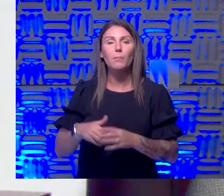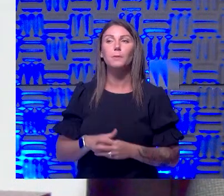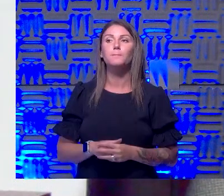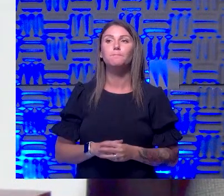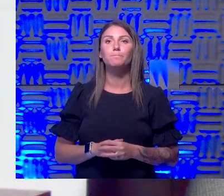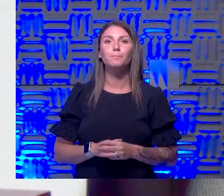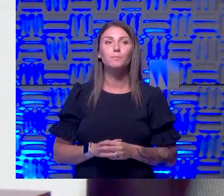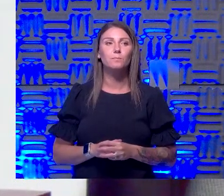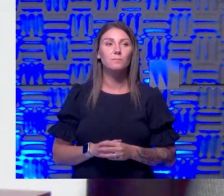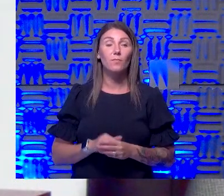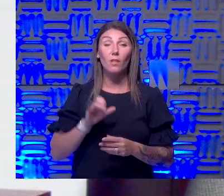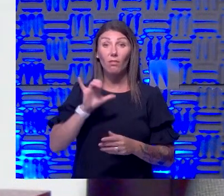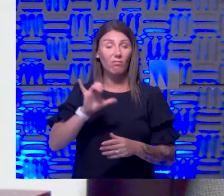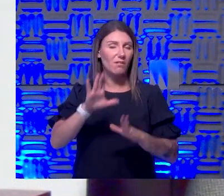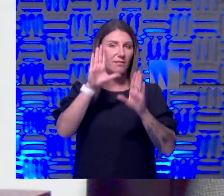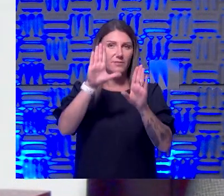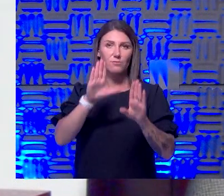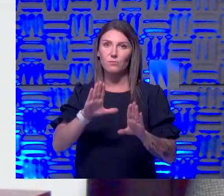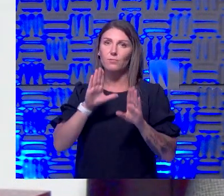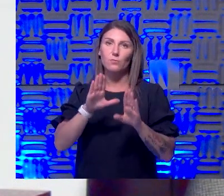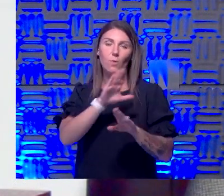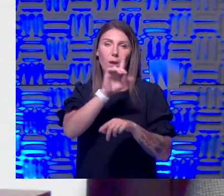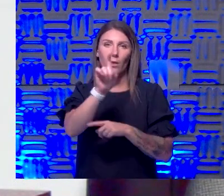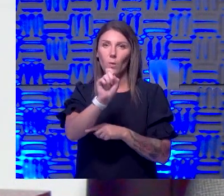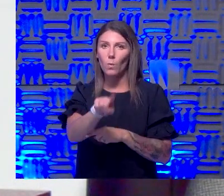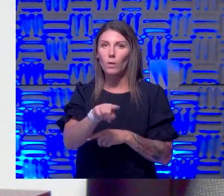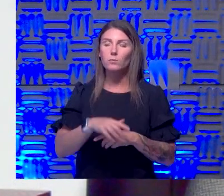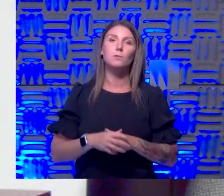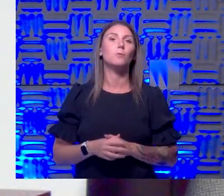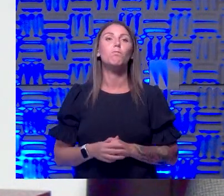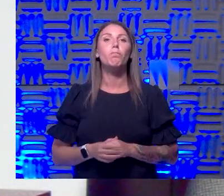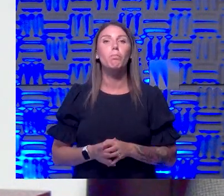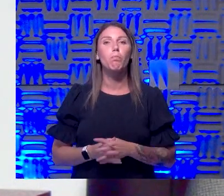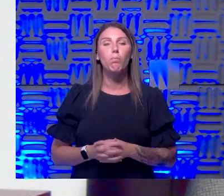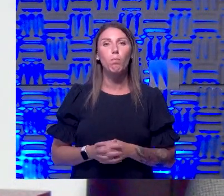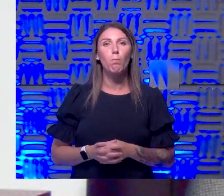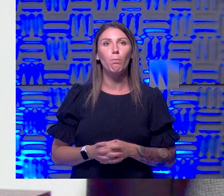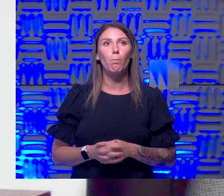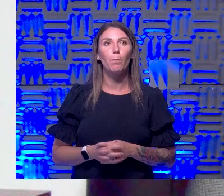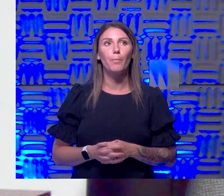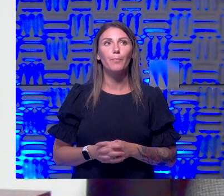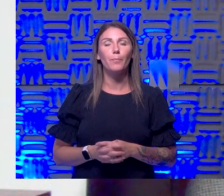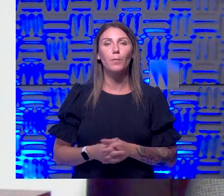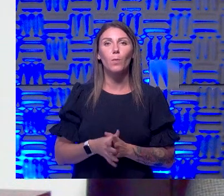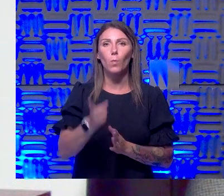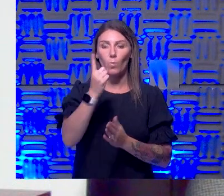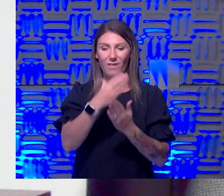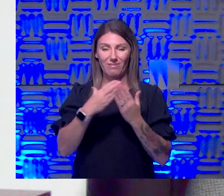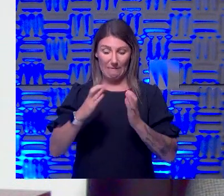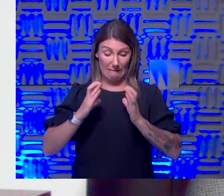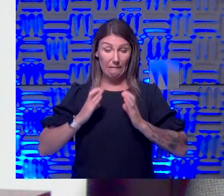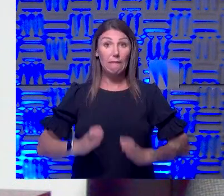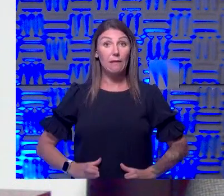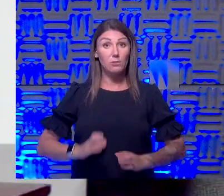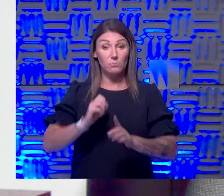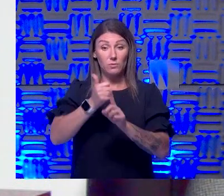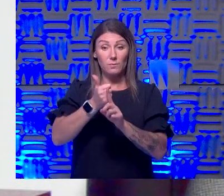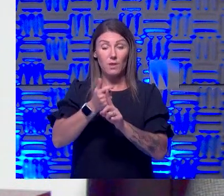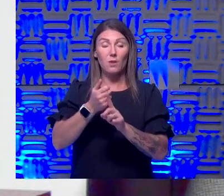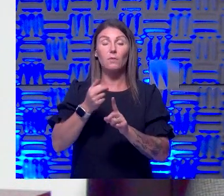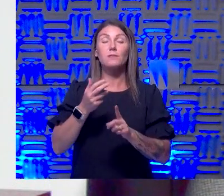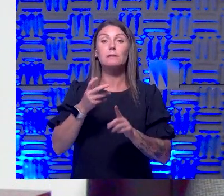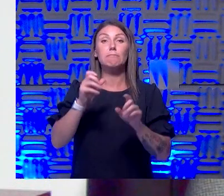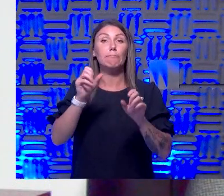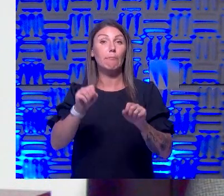Well, that's a great question. I think that one thing that customers can do or clients can